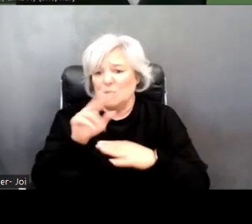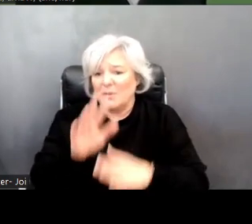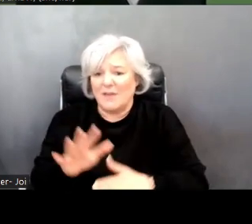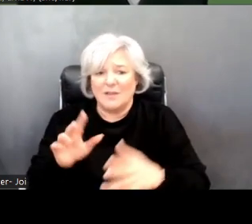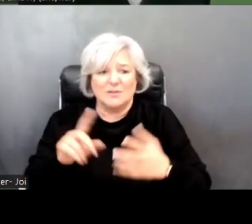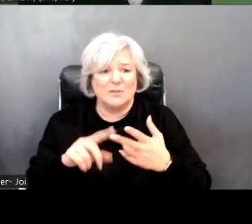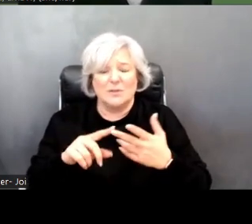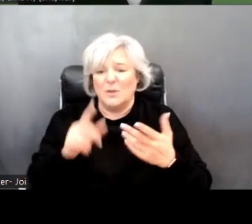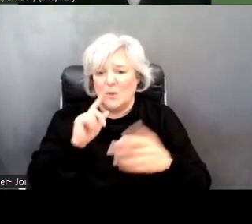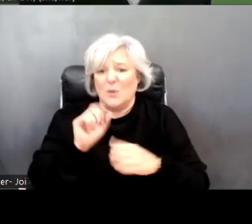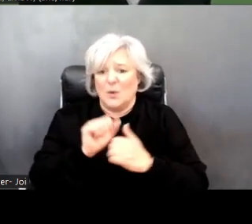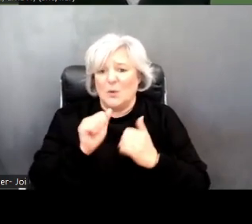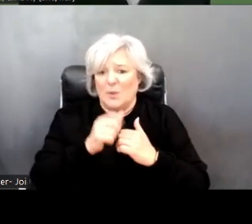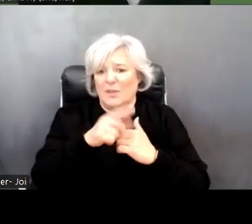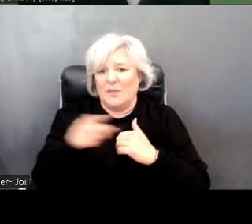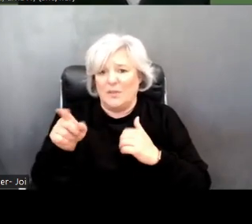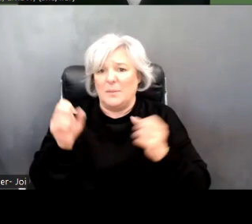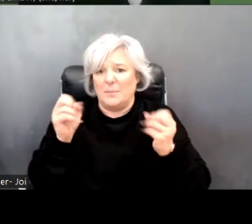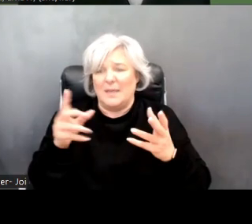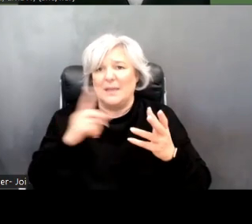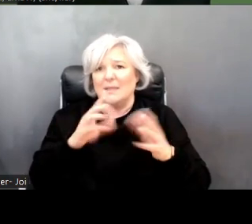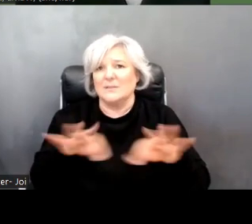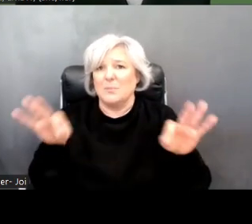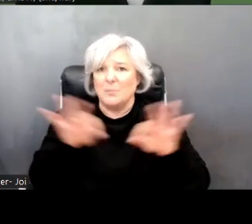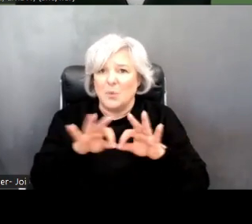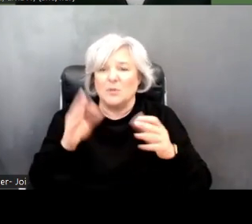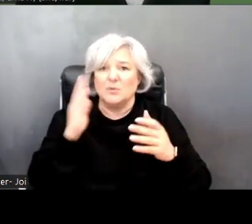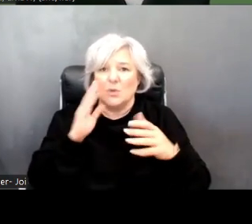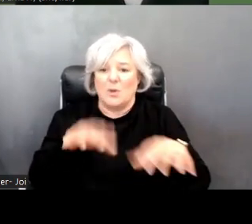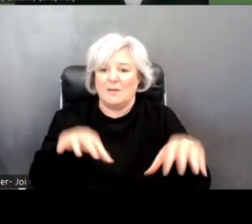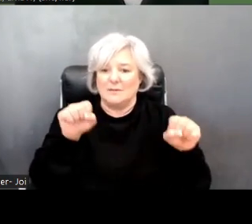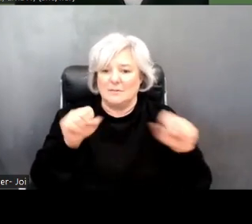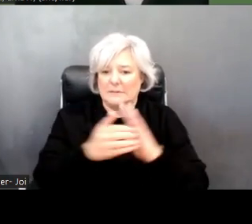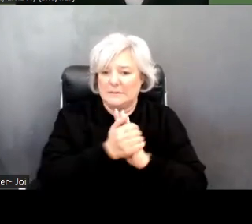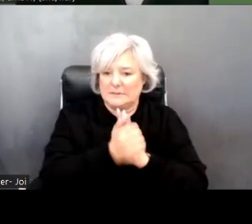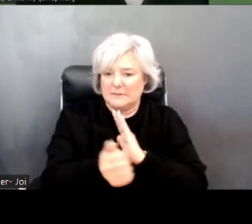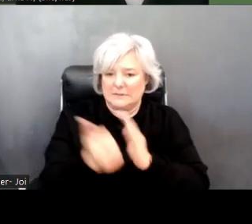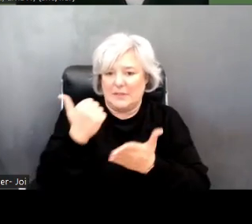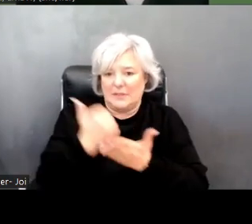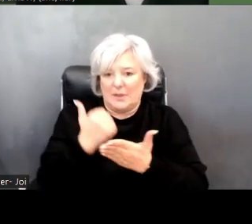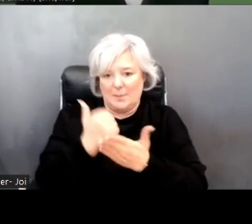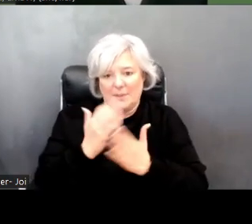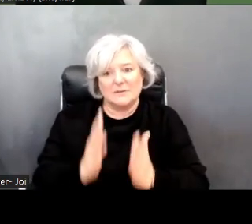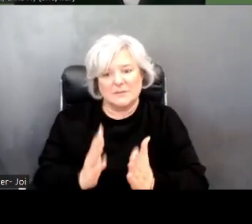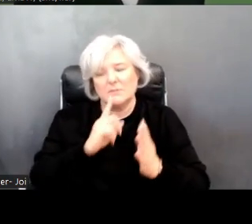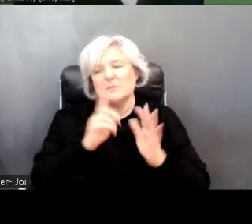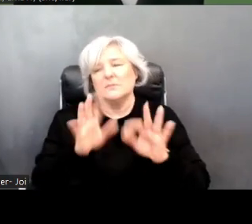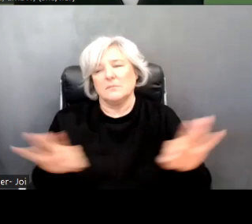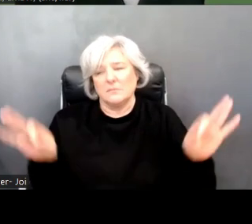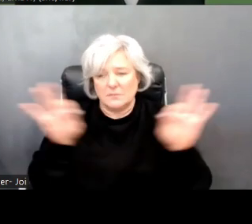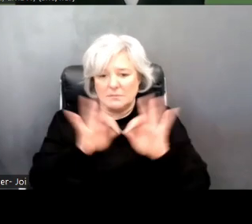also know the importance of adoption competent therapists. So we really,